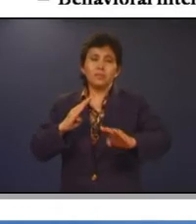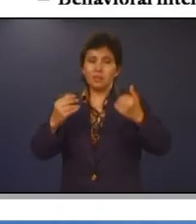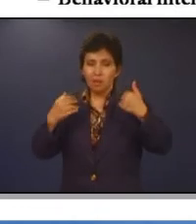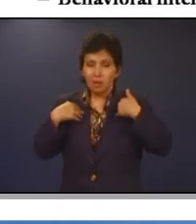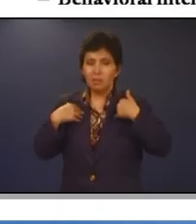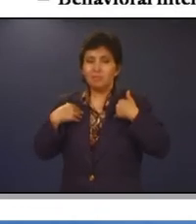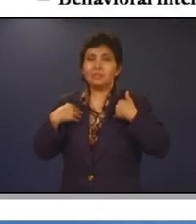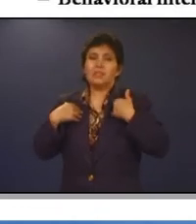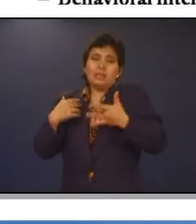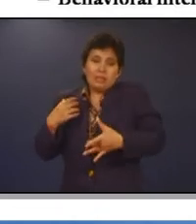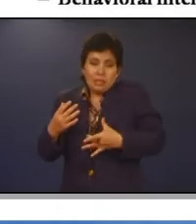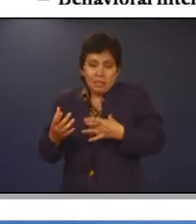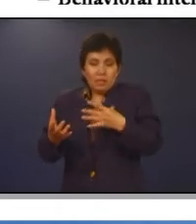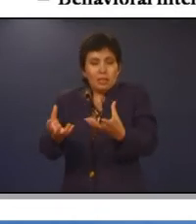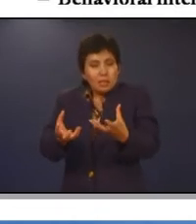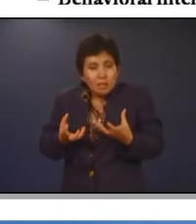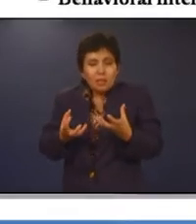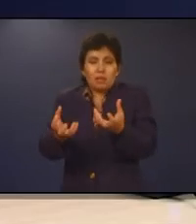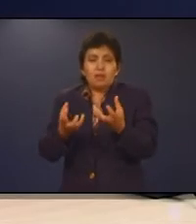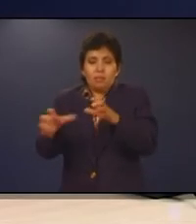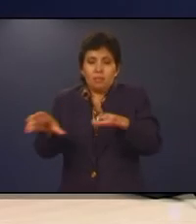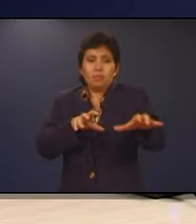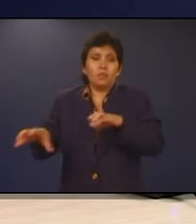to do it? Yeah? That shows an attitude.